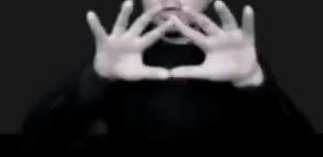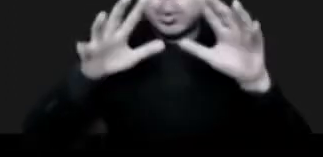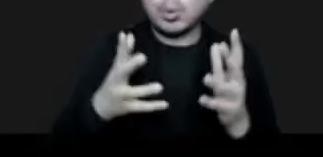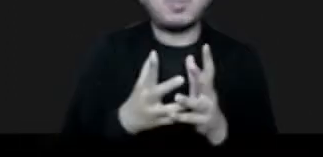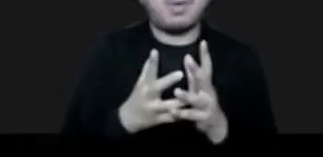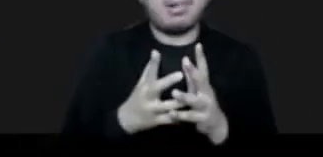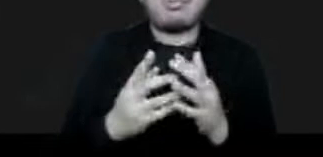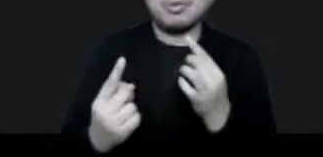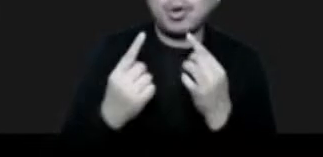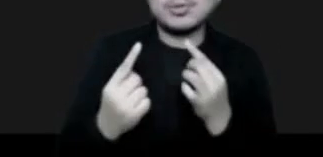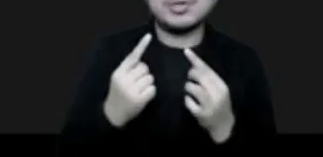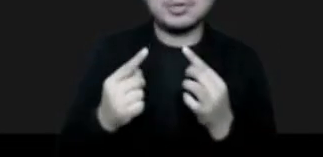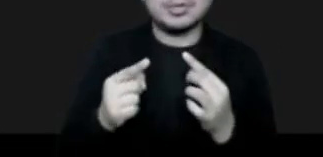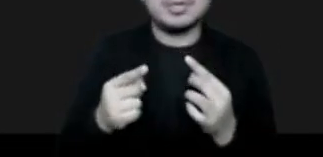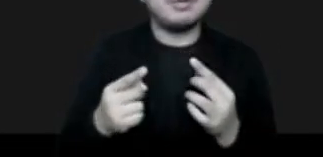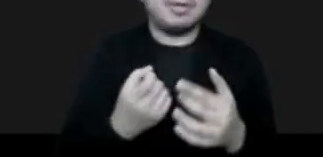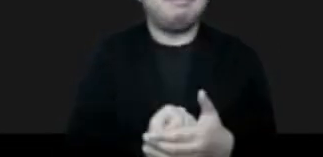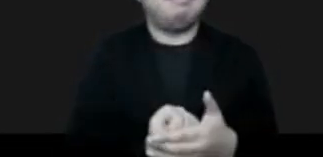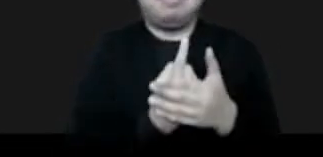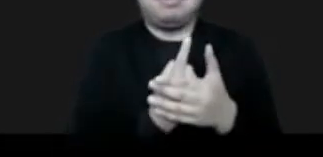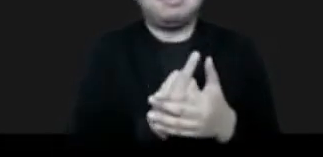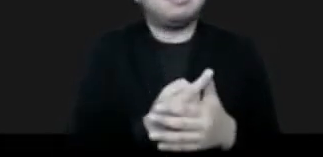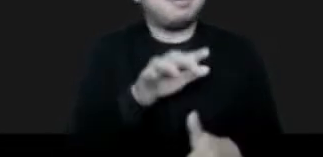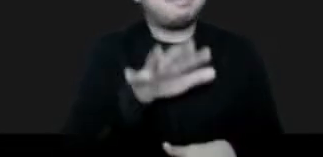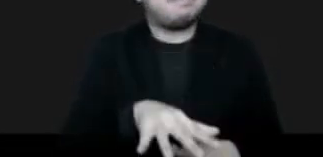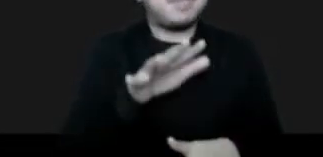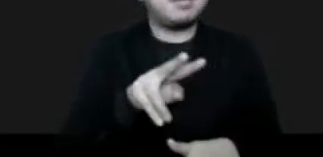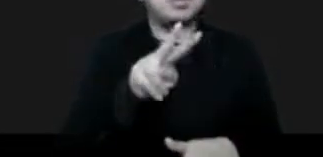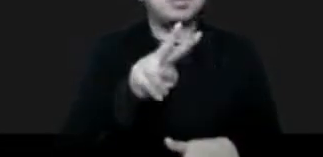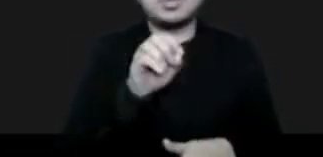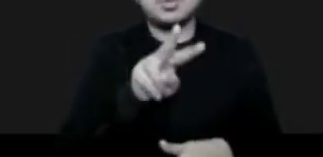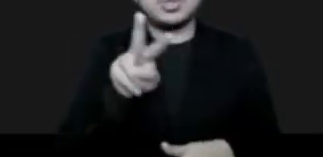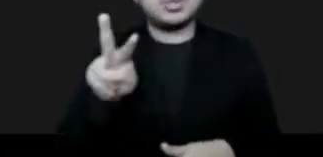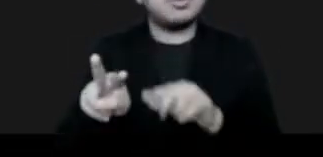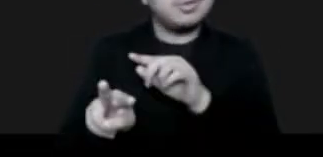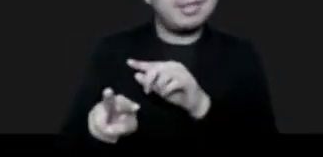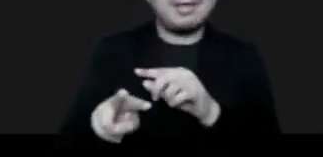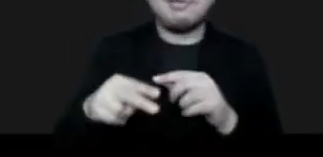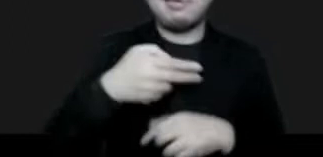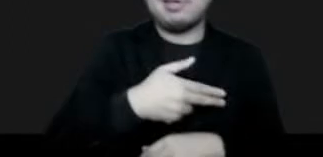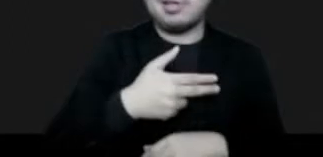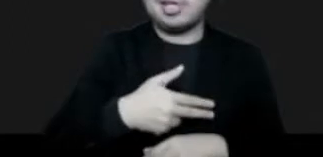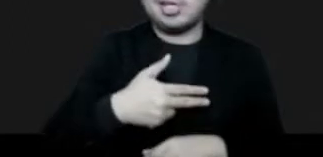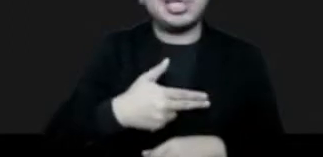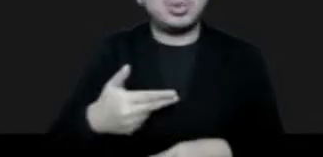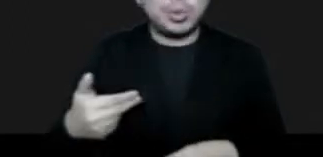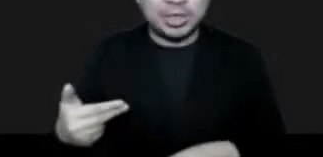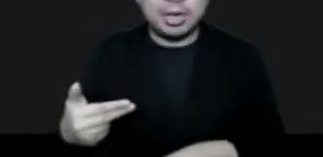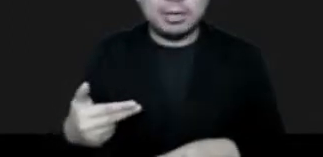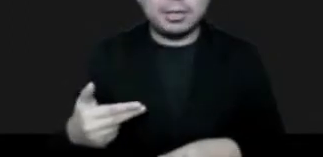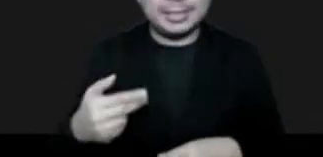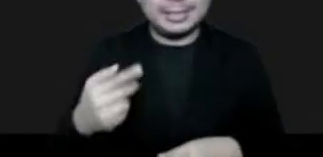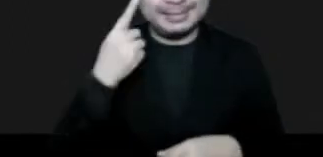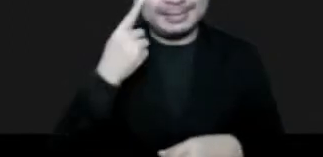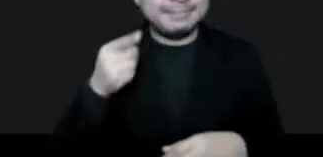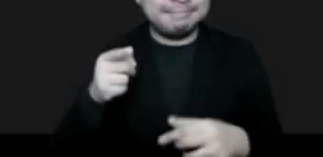2022 in Bali, Indonesia. It's not 100% clear how it is going